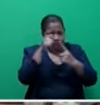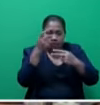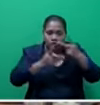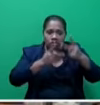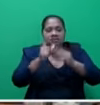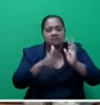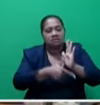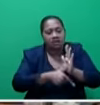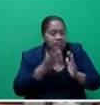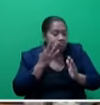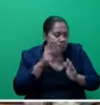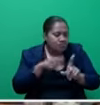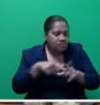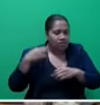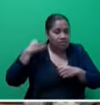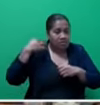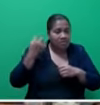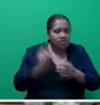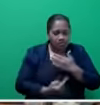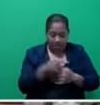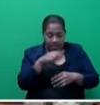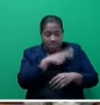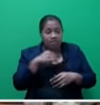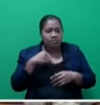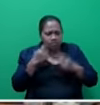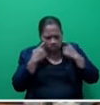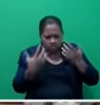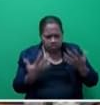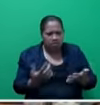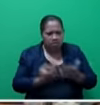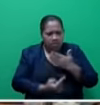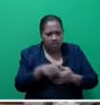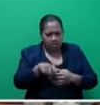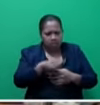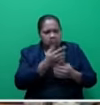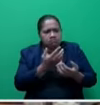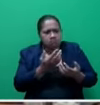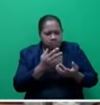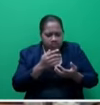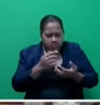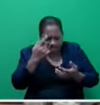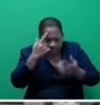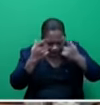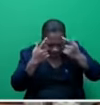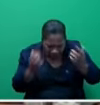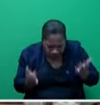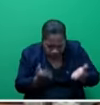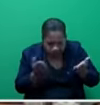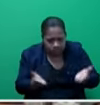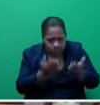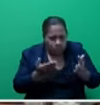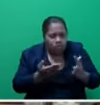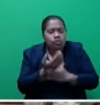by the EIA applications, the Ministry has shown agility and innovation through reducing the processing